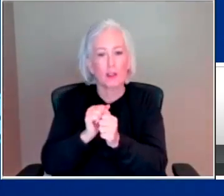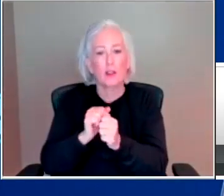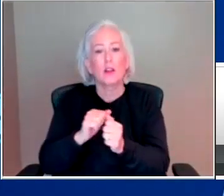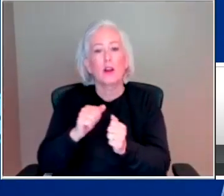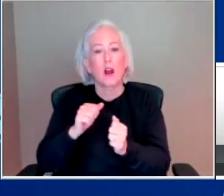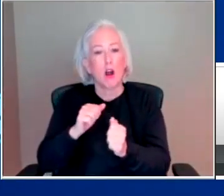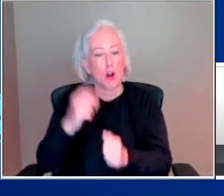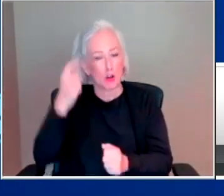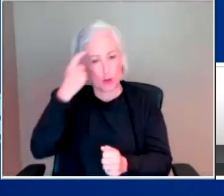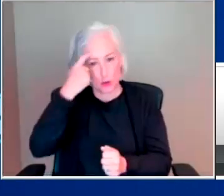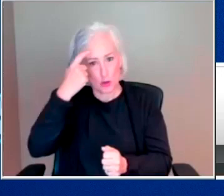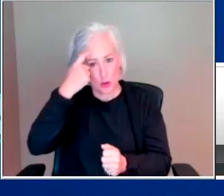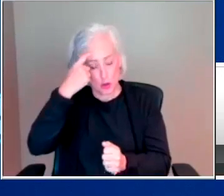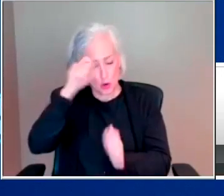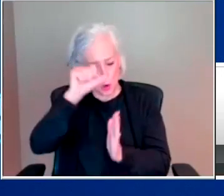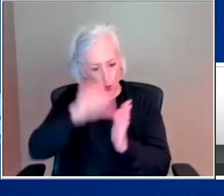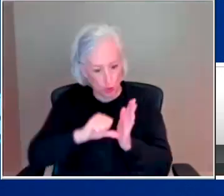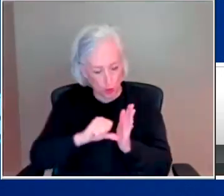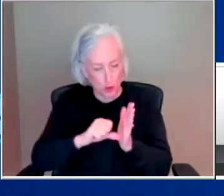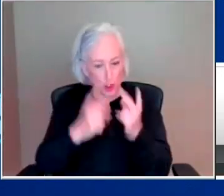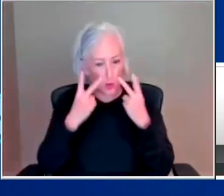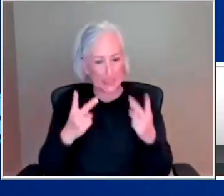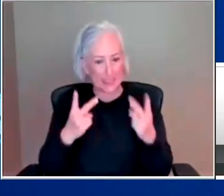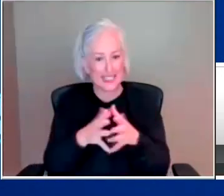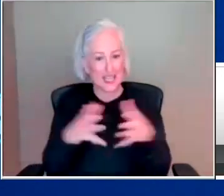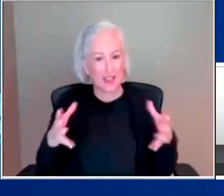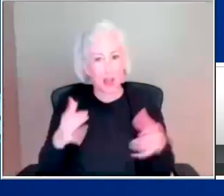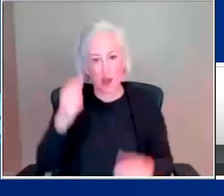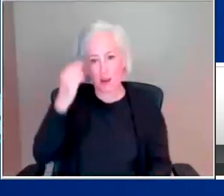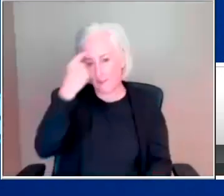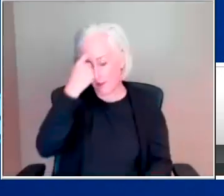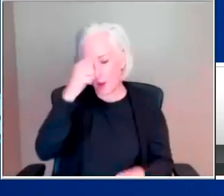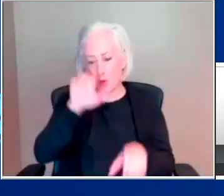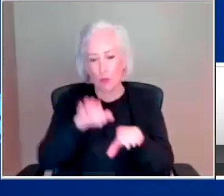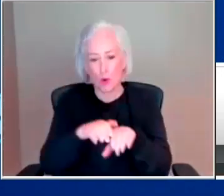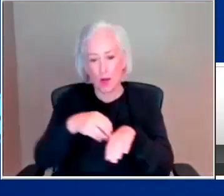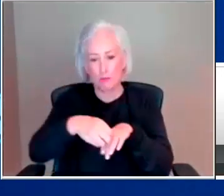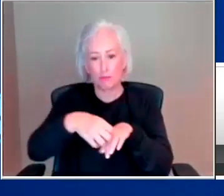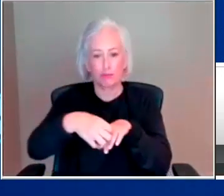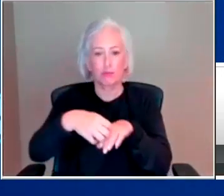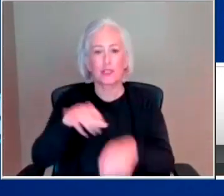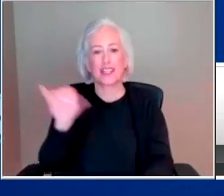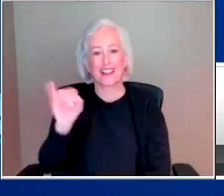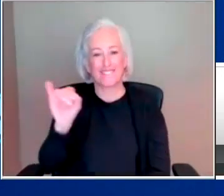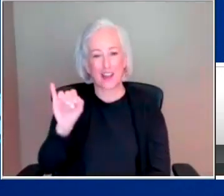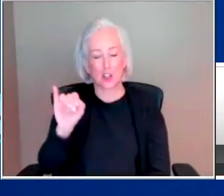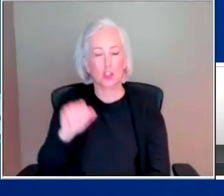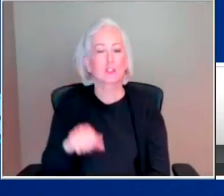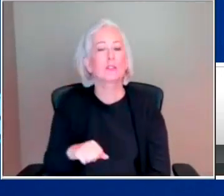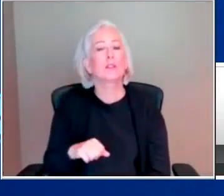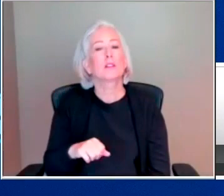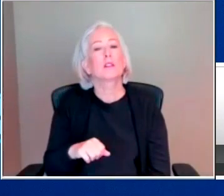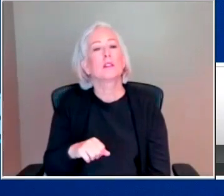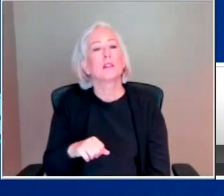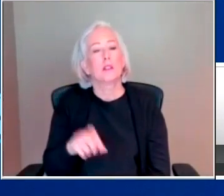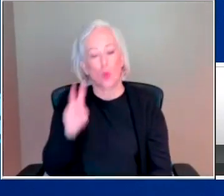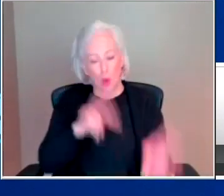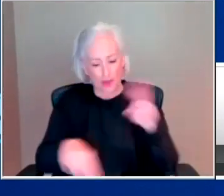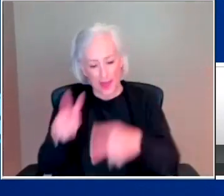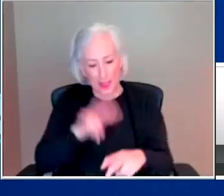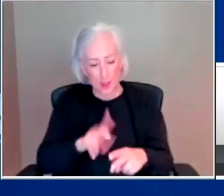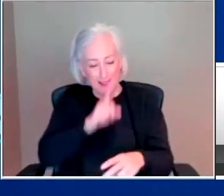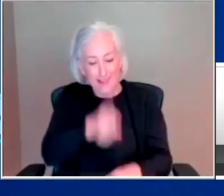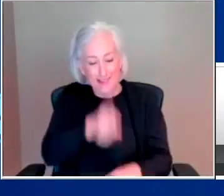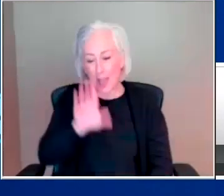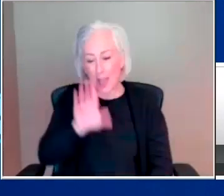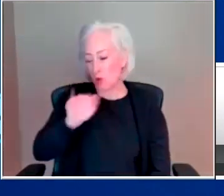and we do see a lot of brain abscesses, but there are many reasons why people can get these infections. And when they looked at the actual bacteria that are